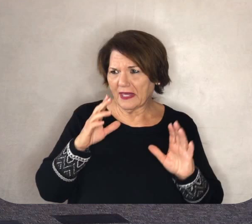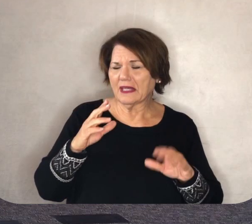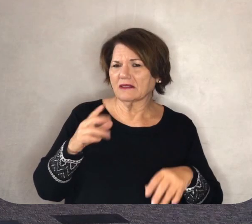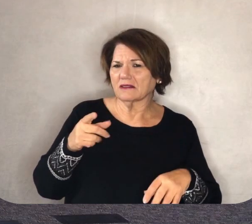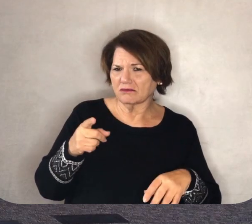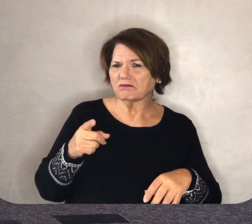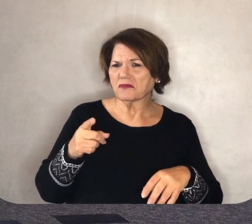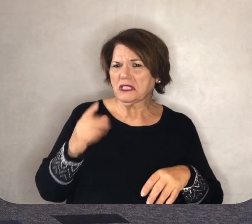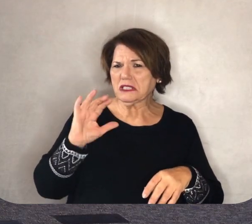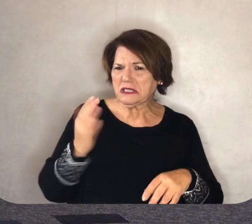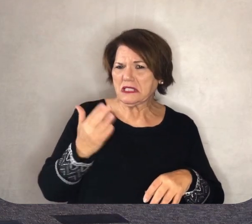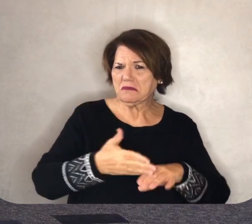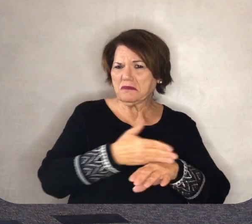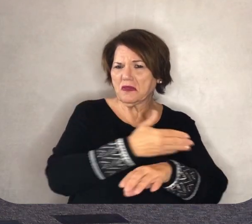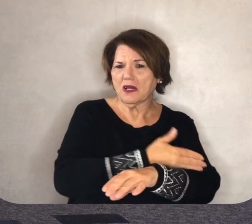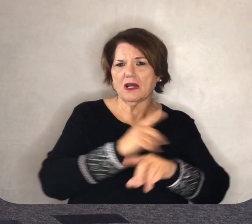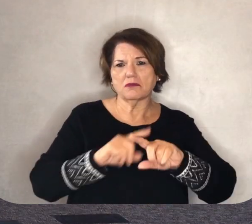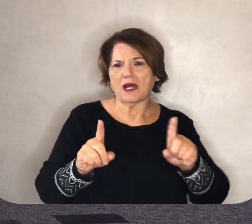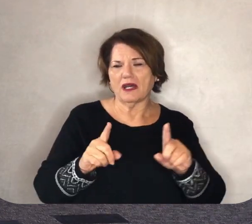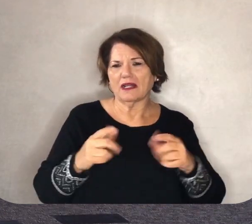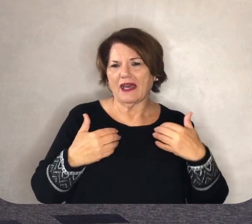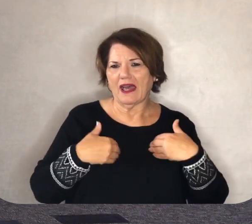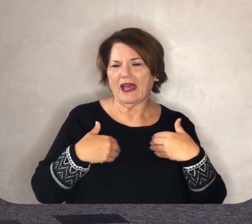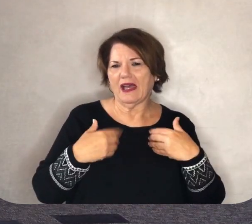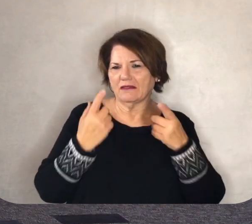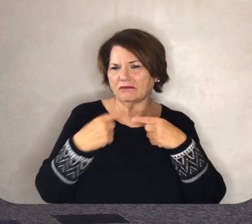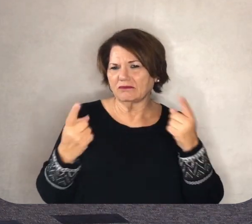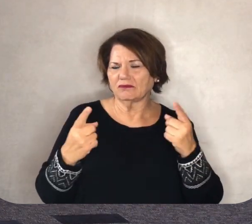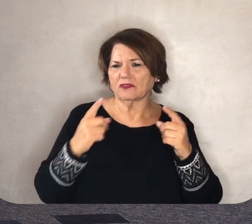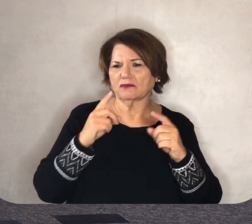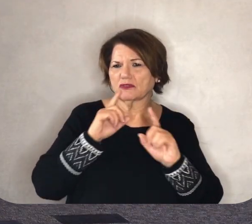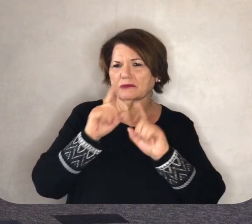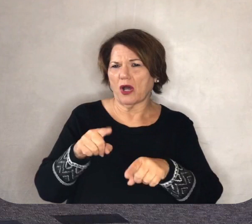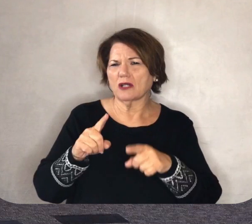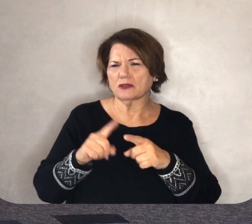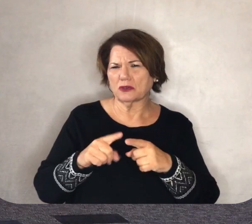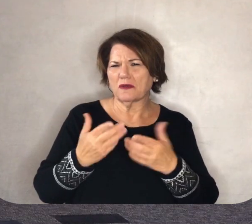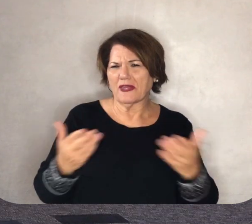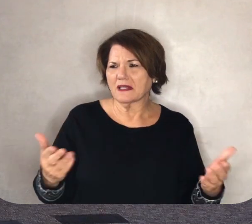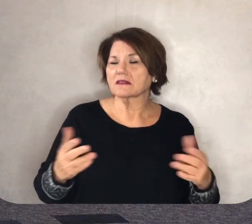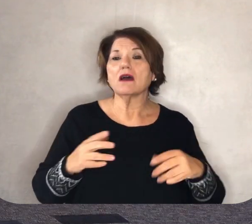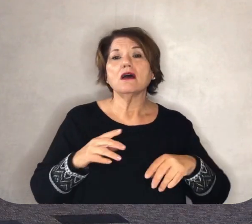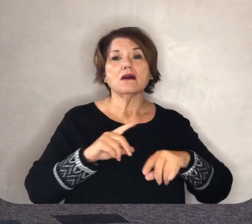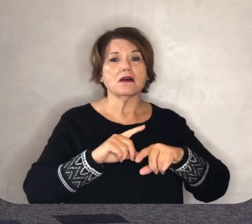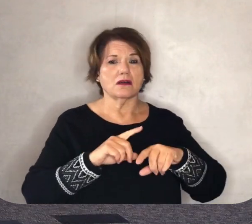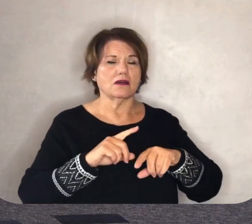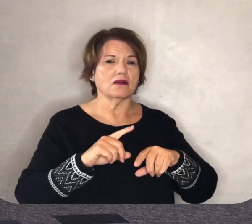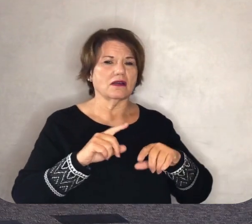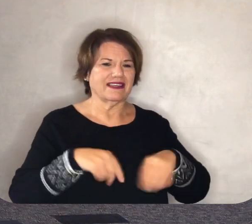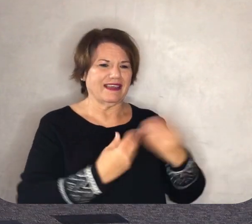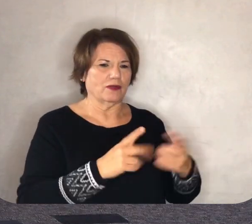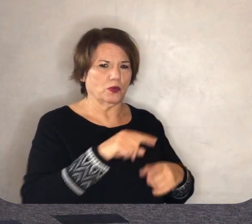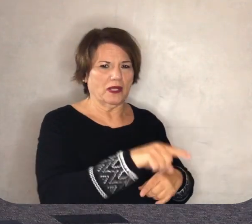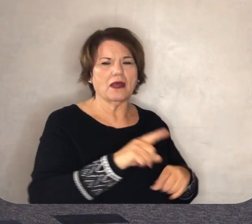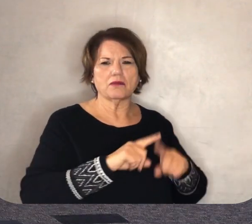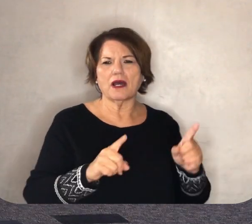okay, but had kind of an adverse reaction even last night. And so just a lot happening in the life of the church. And so pay attention